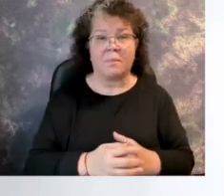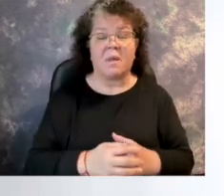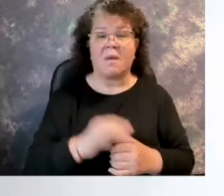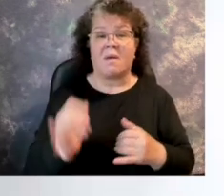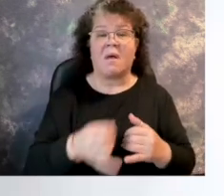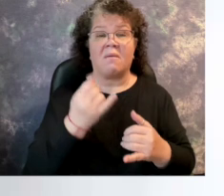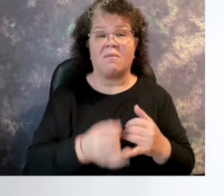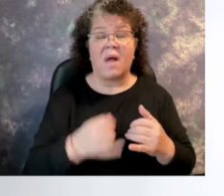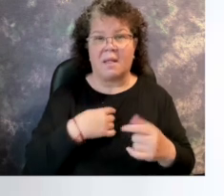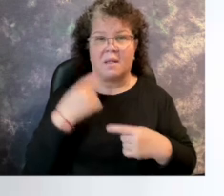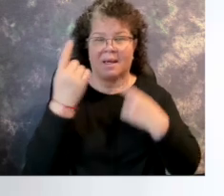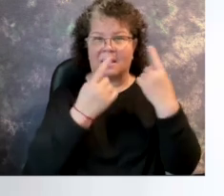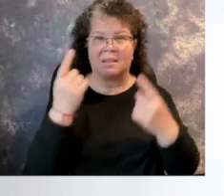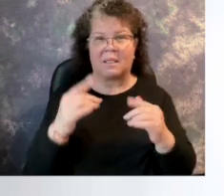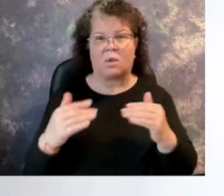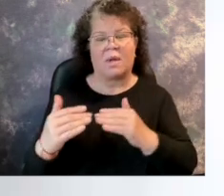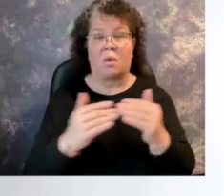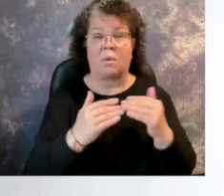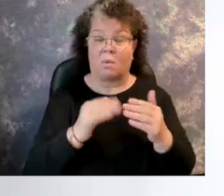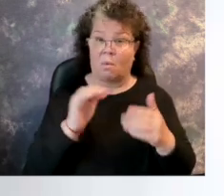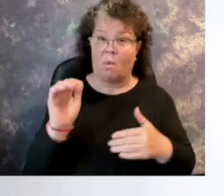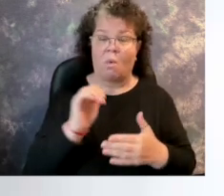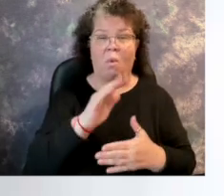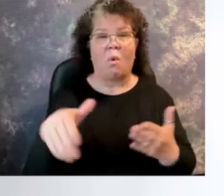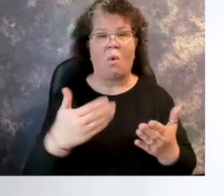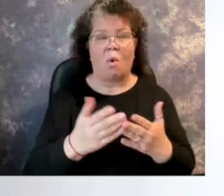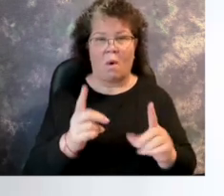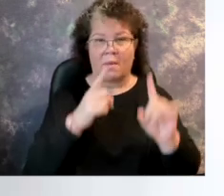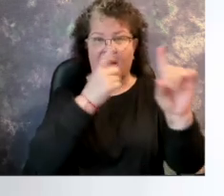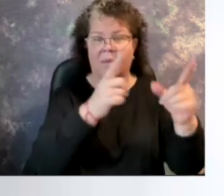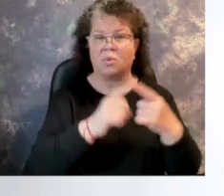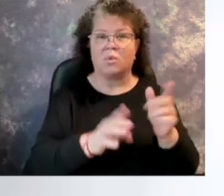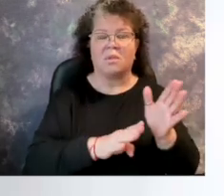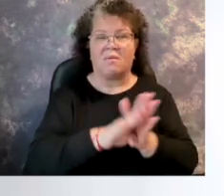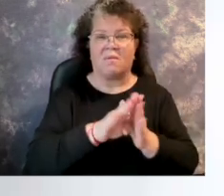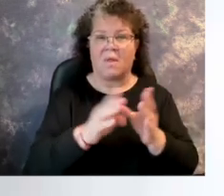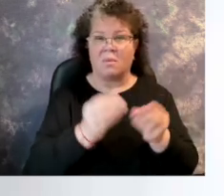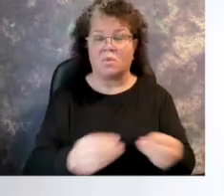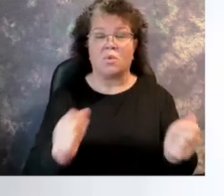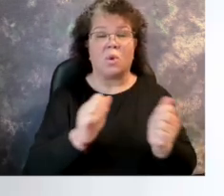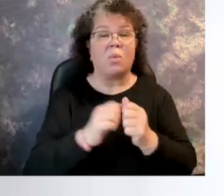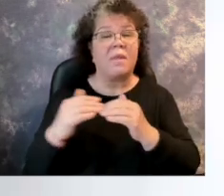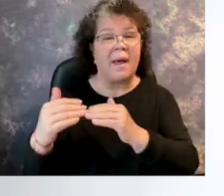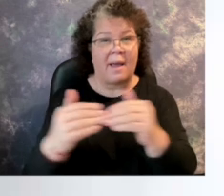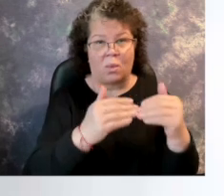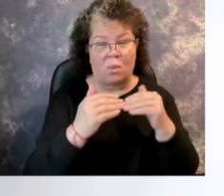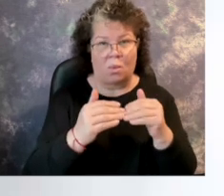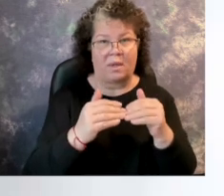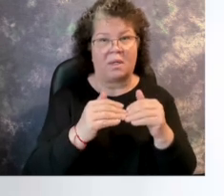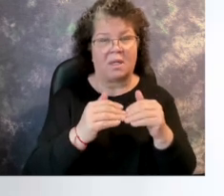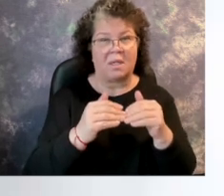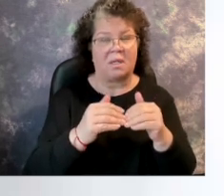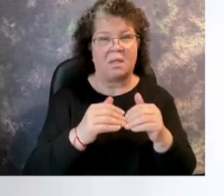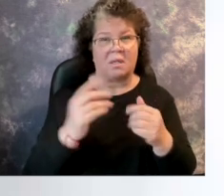Finally, consider equity. We all aim to develop solutions with fairness and equality in mind. People